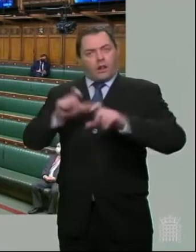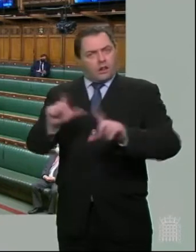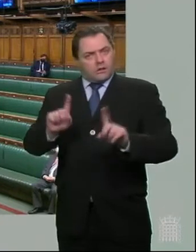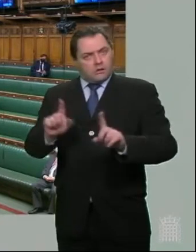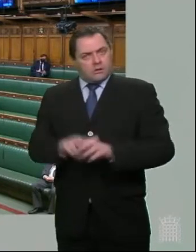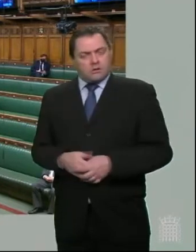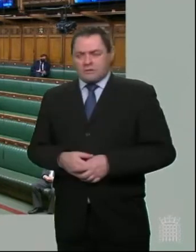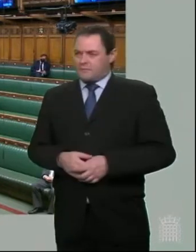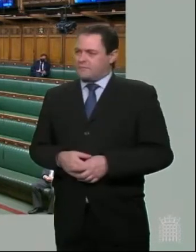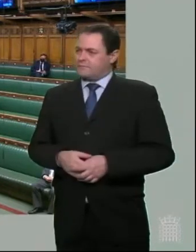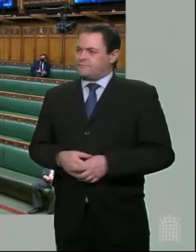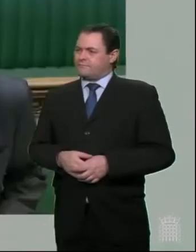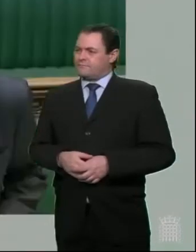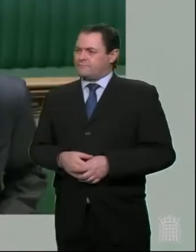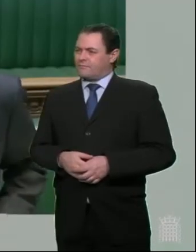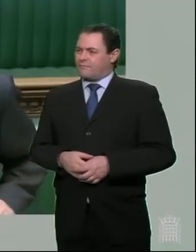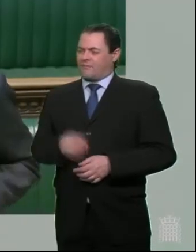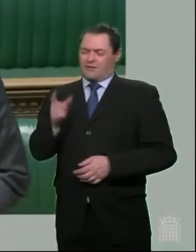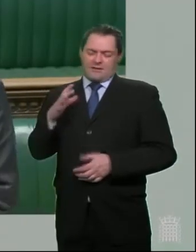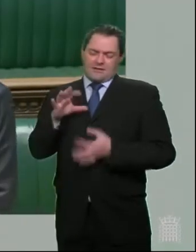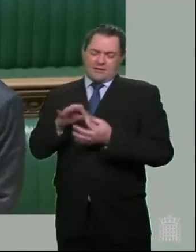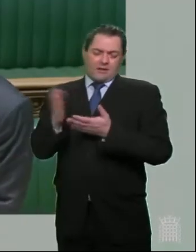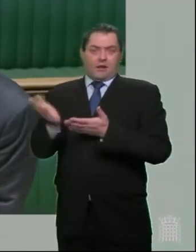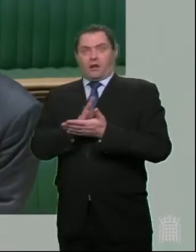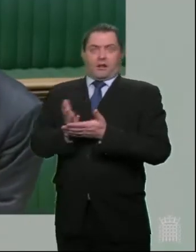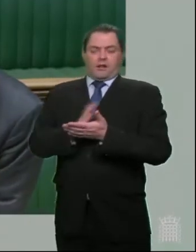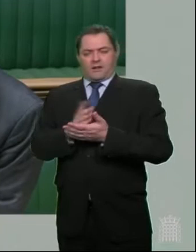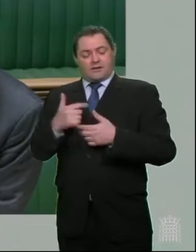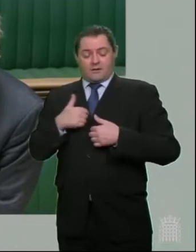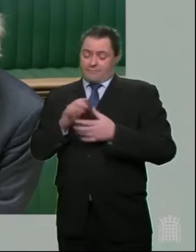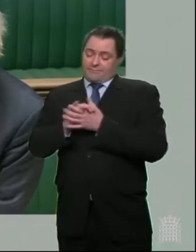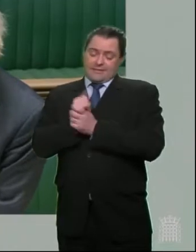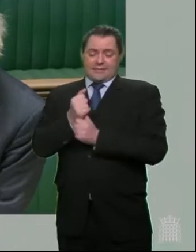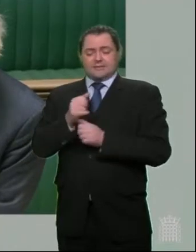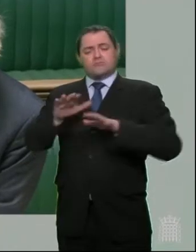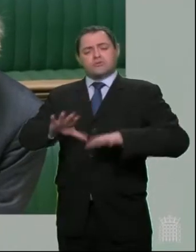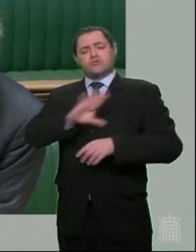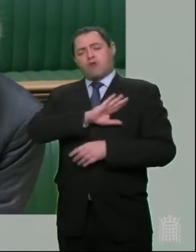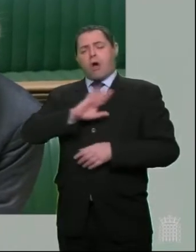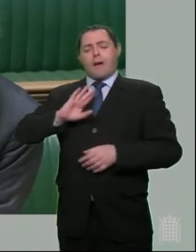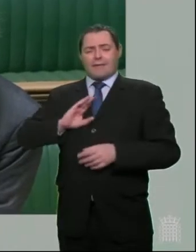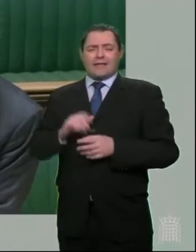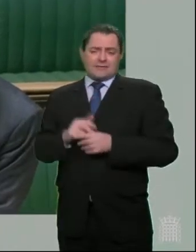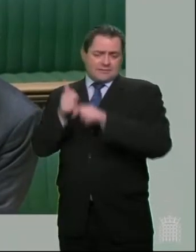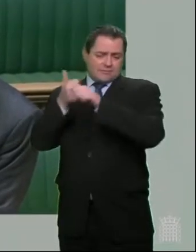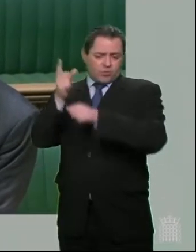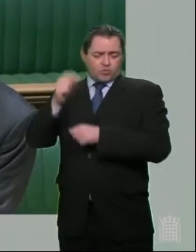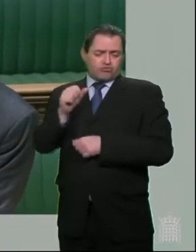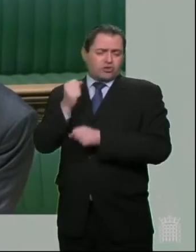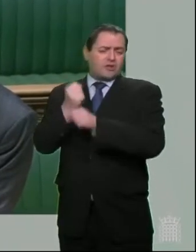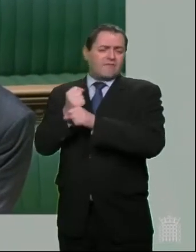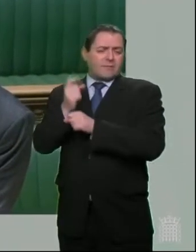Well, Mr. Speaker, on the subject of dithering and delaying, I'm delighted that the British Army is helping the Scottish